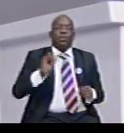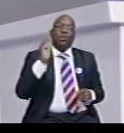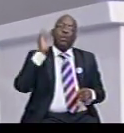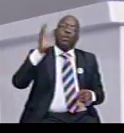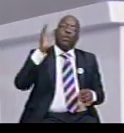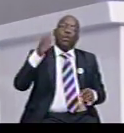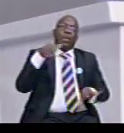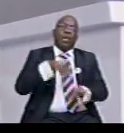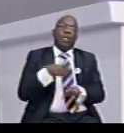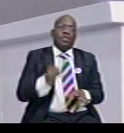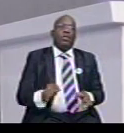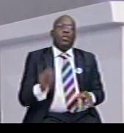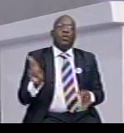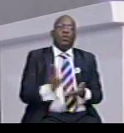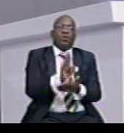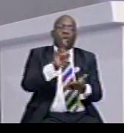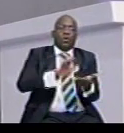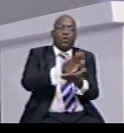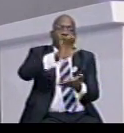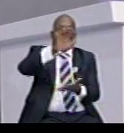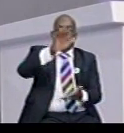We were about